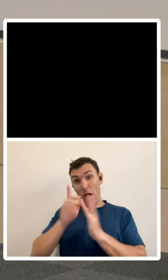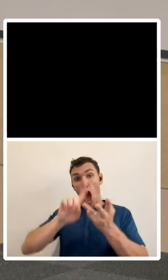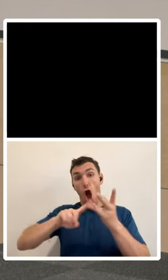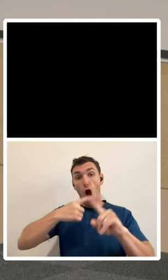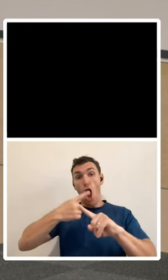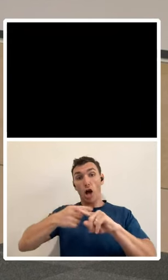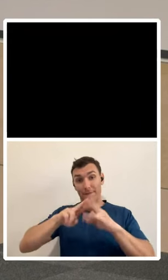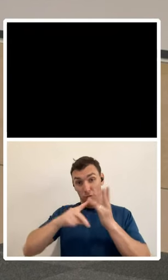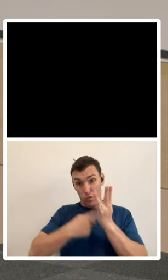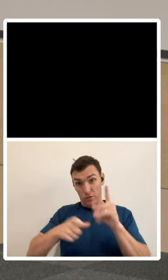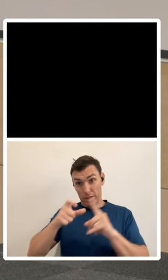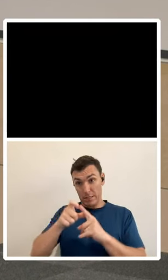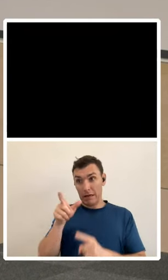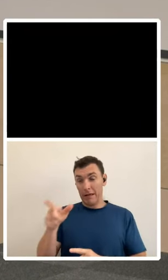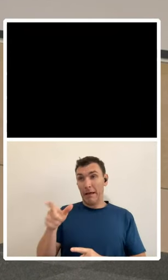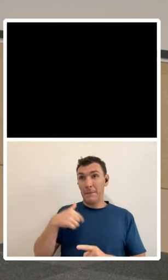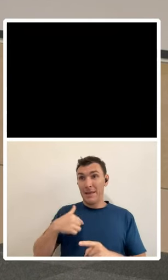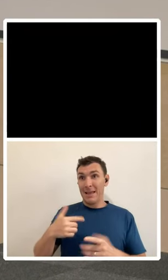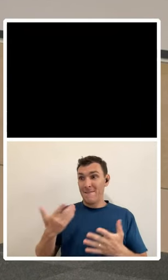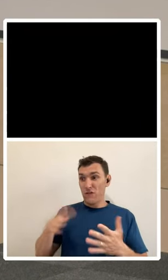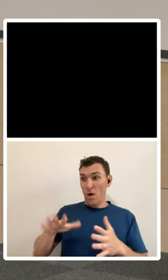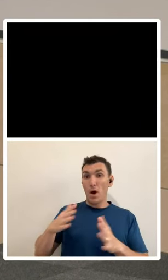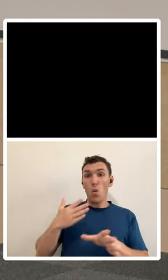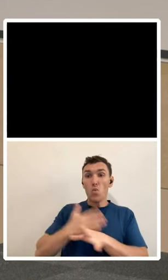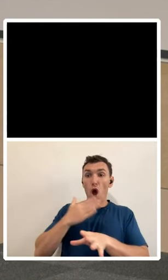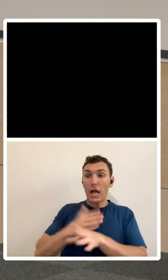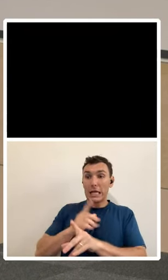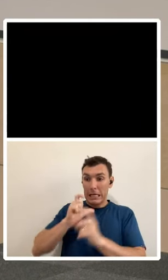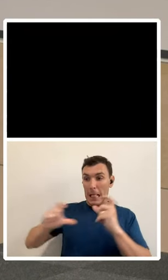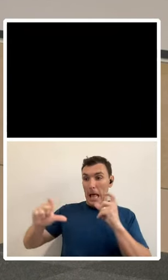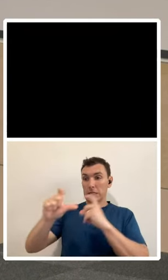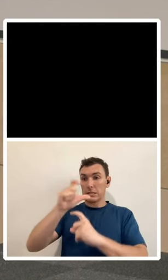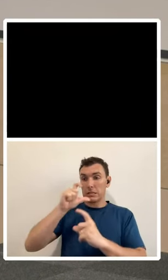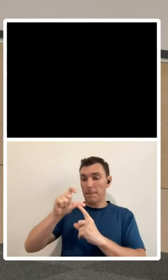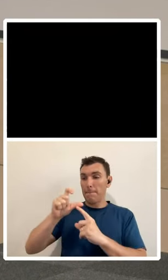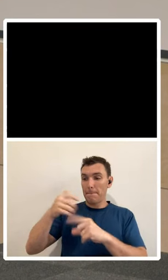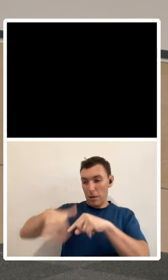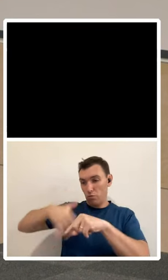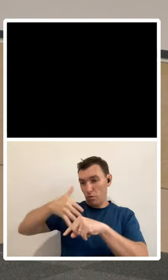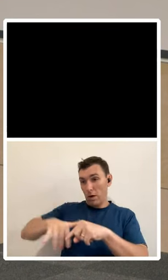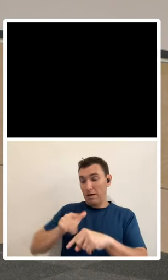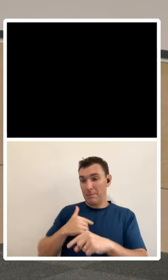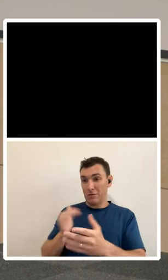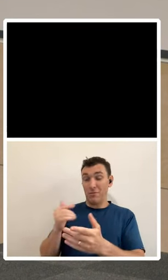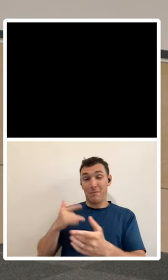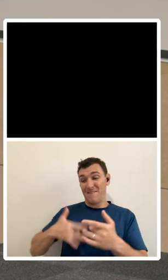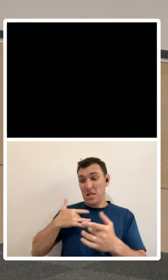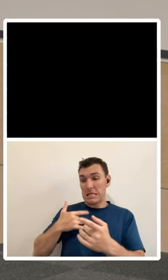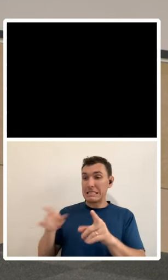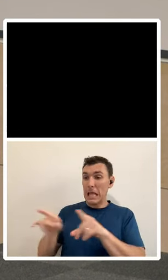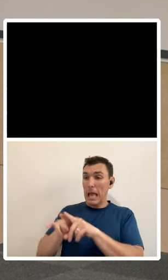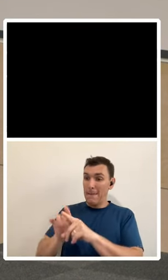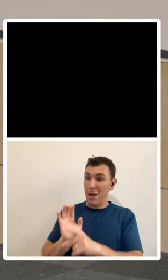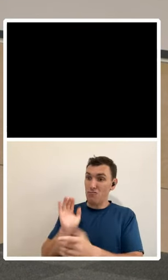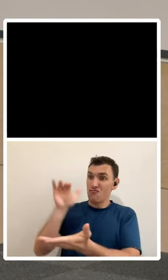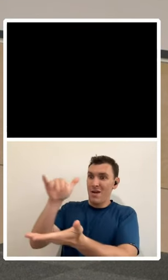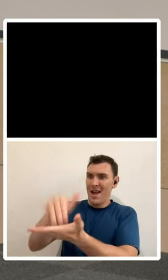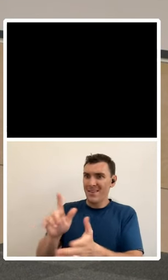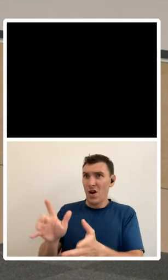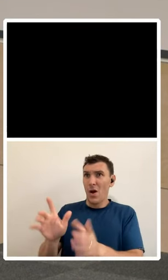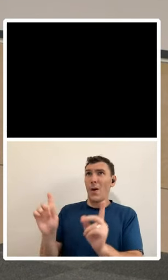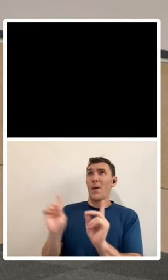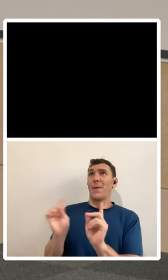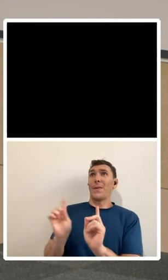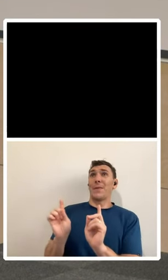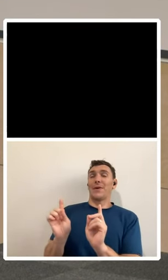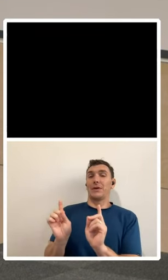didn't understand the acronyms that were used. And so reading that in the book and you kind of saying that in your experience of going to university, I found that really, really